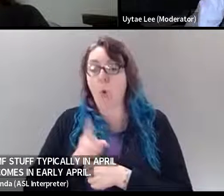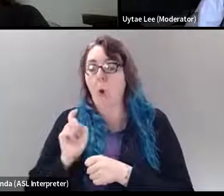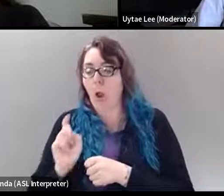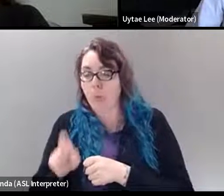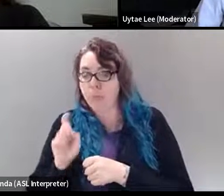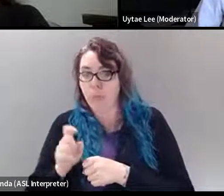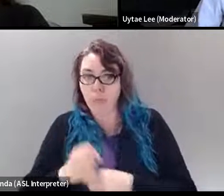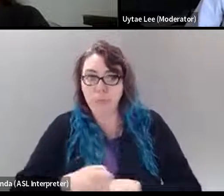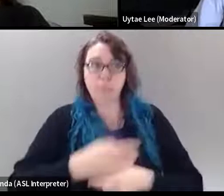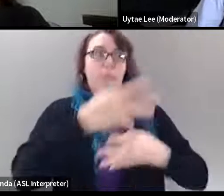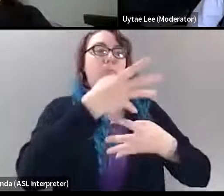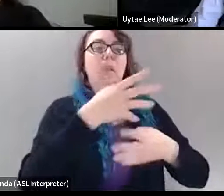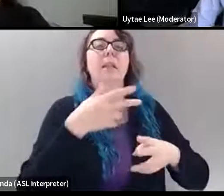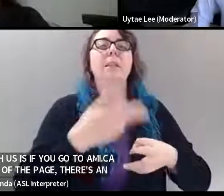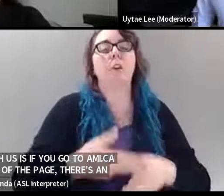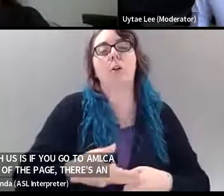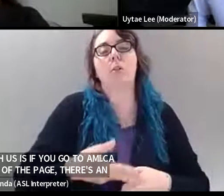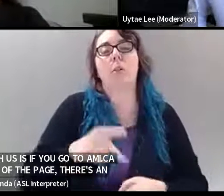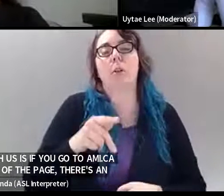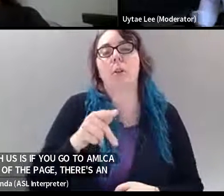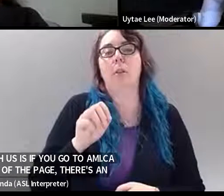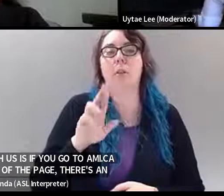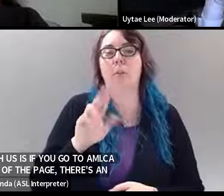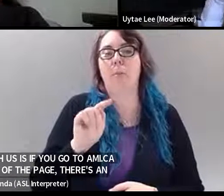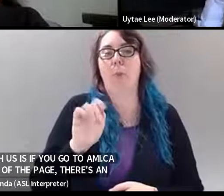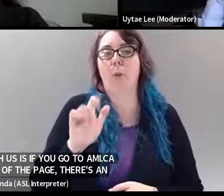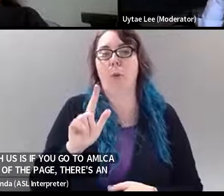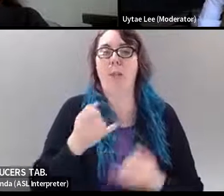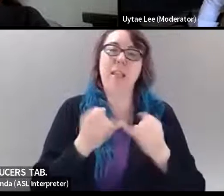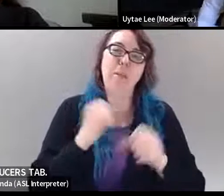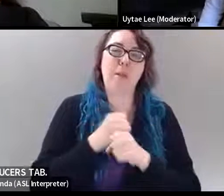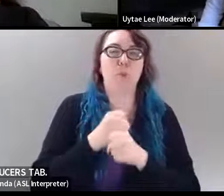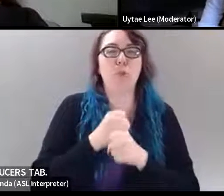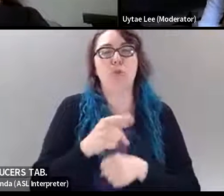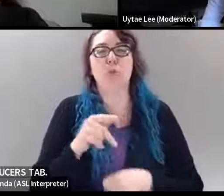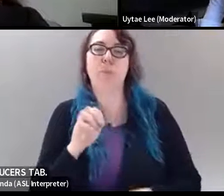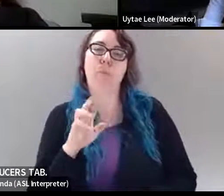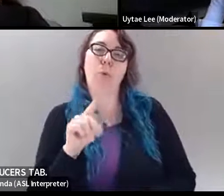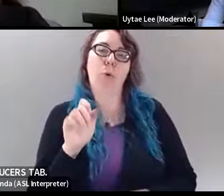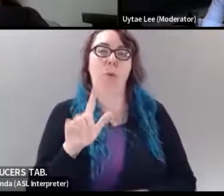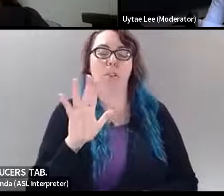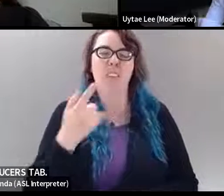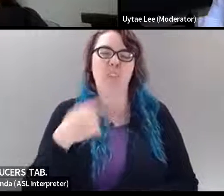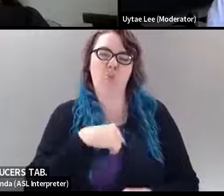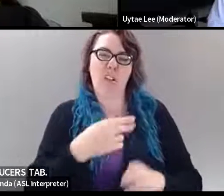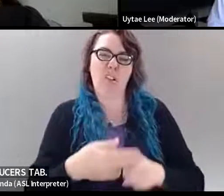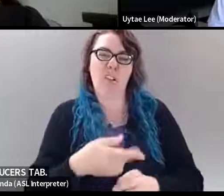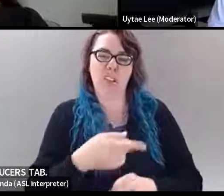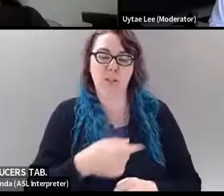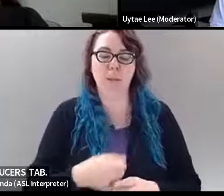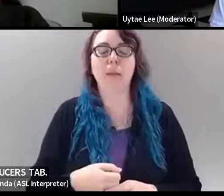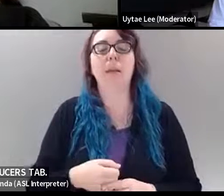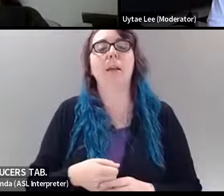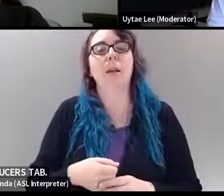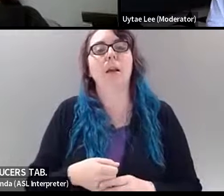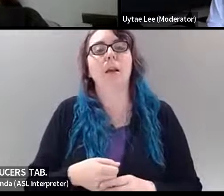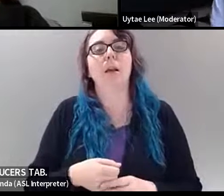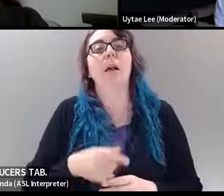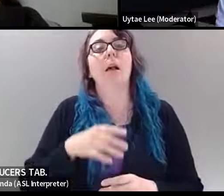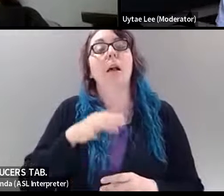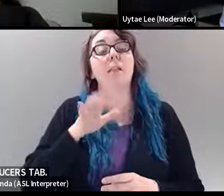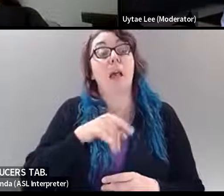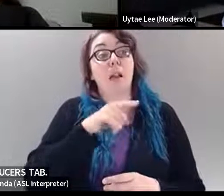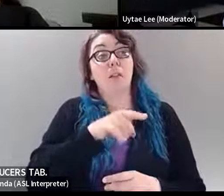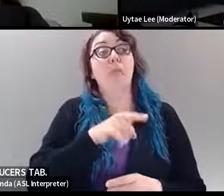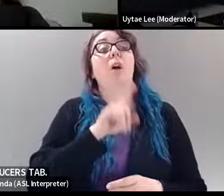we call it the portal, through the independent producers portal, and it would be assigned regionally to whoever is involved